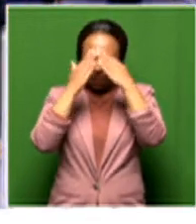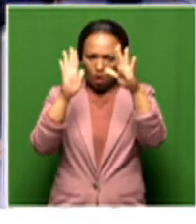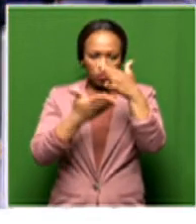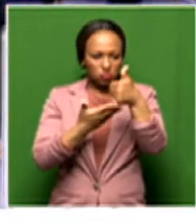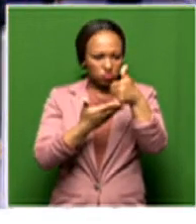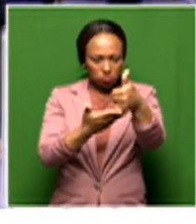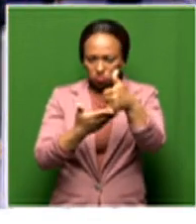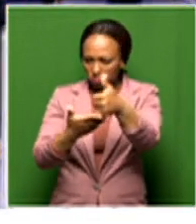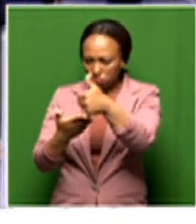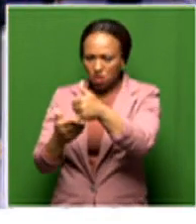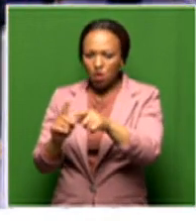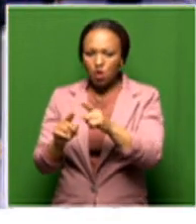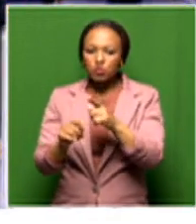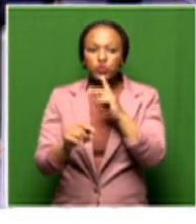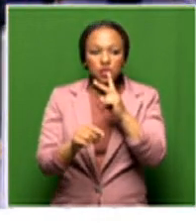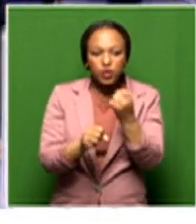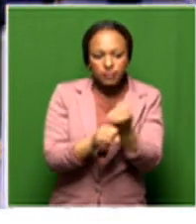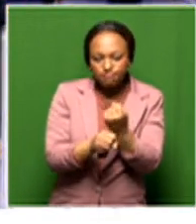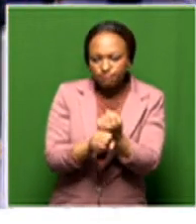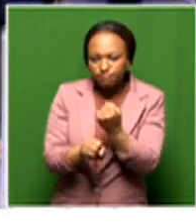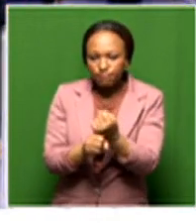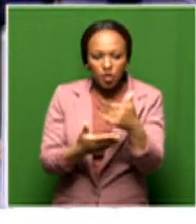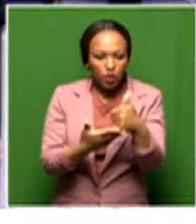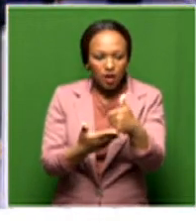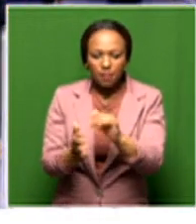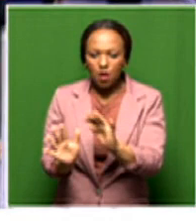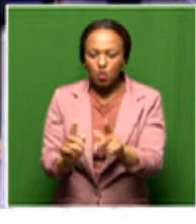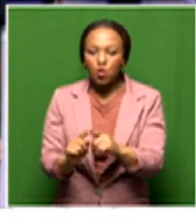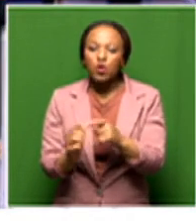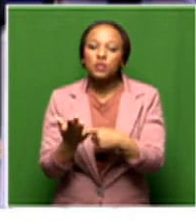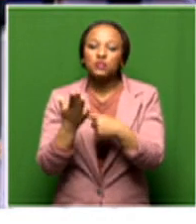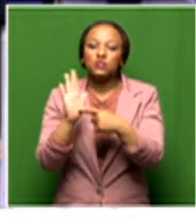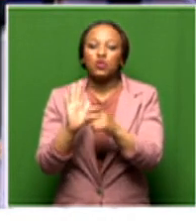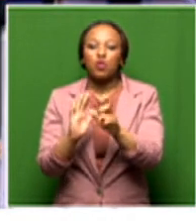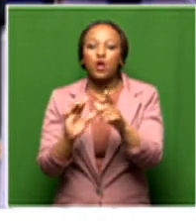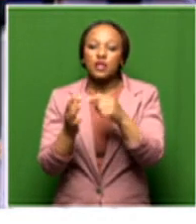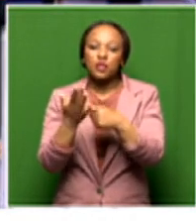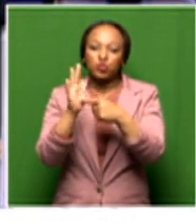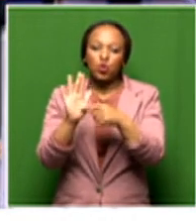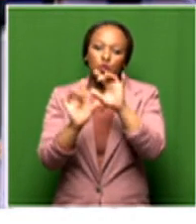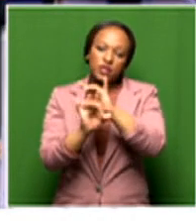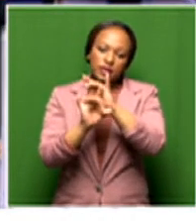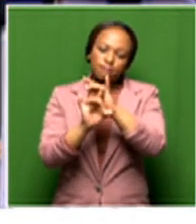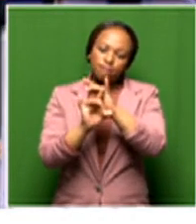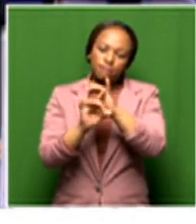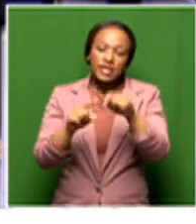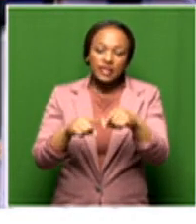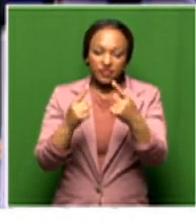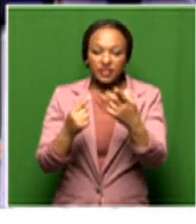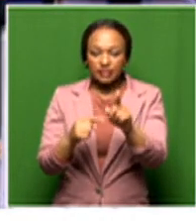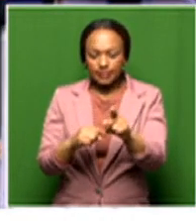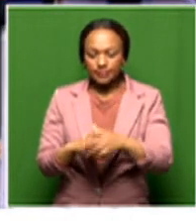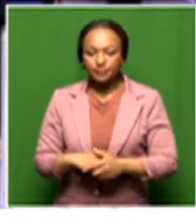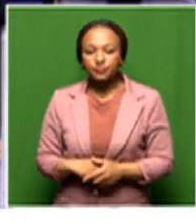of what it is that we embark upon, and that can clearly show and make a difference. If I may just